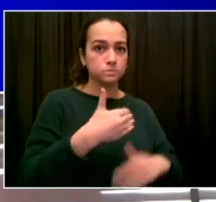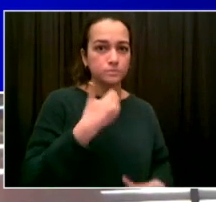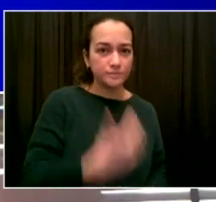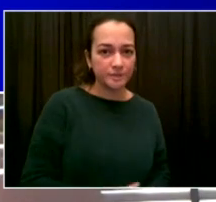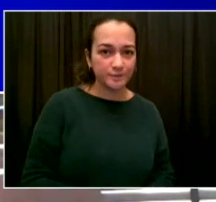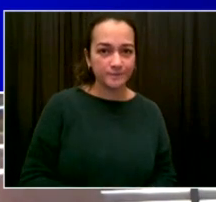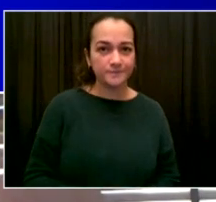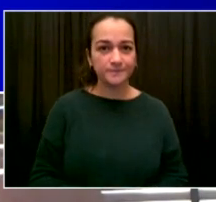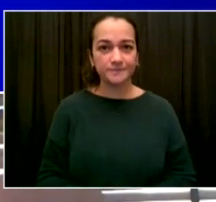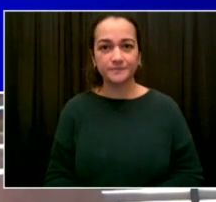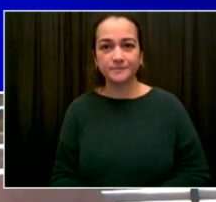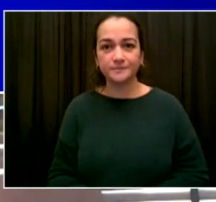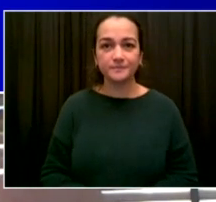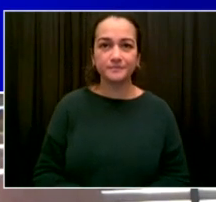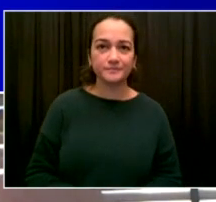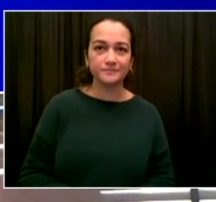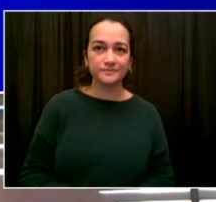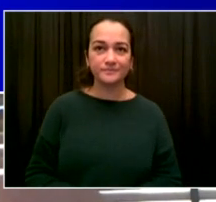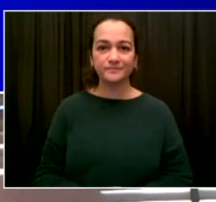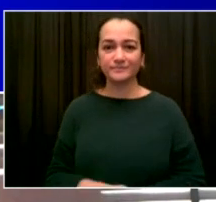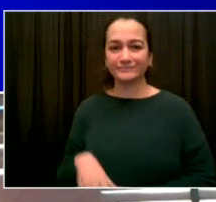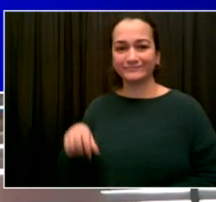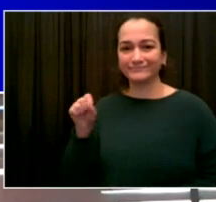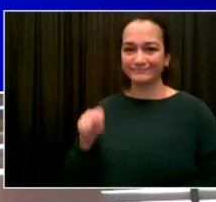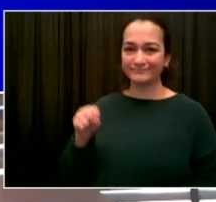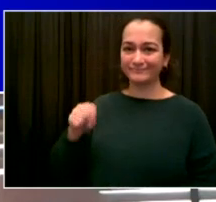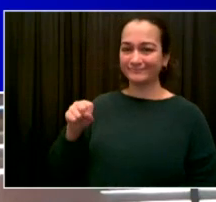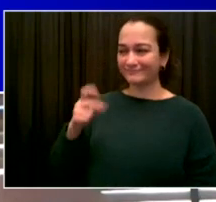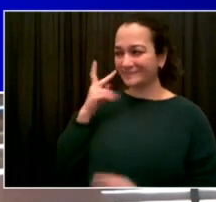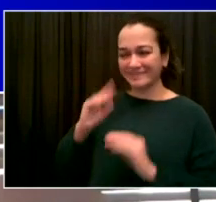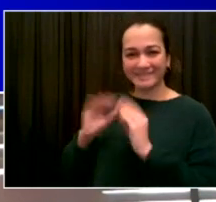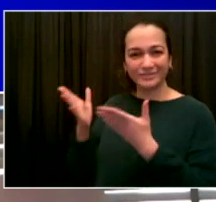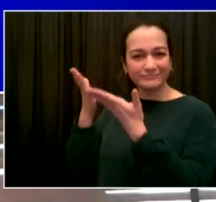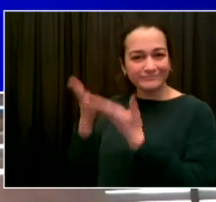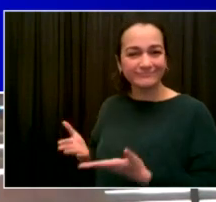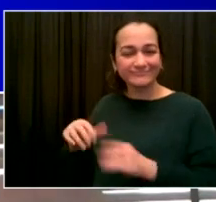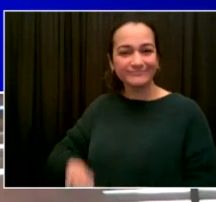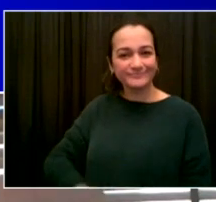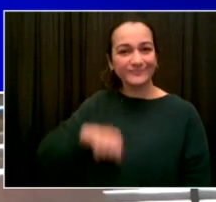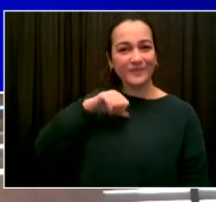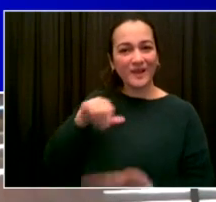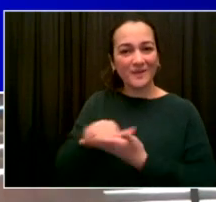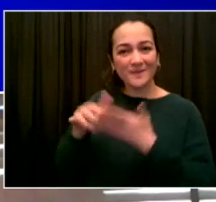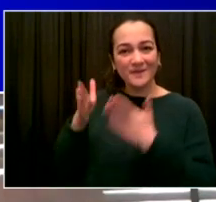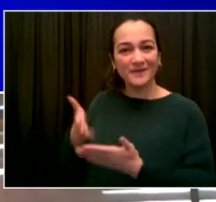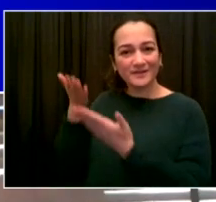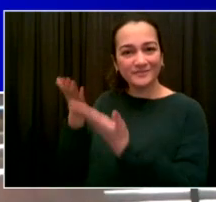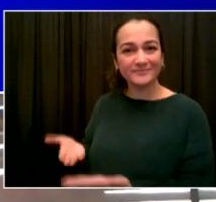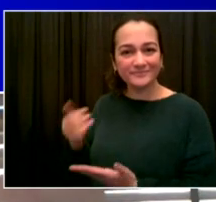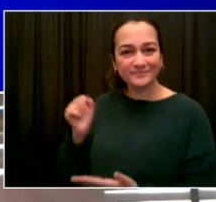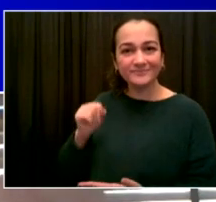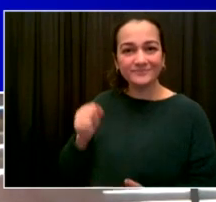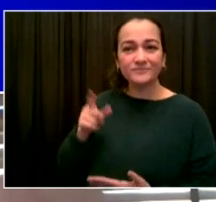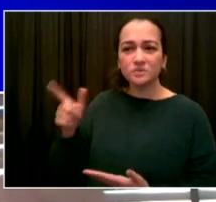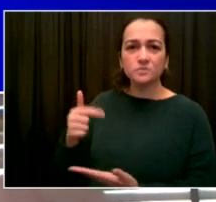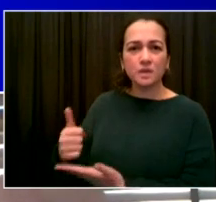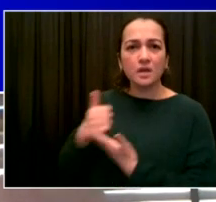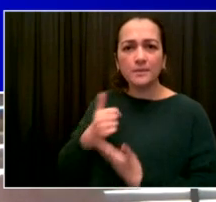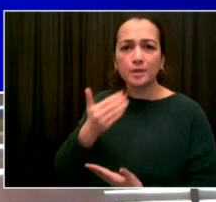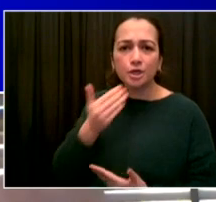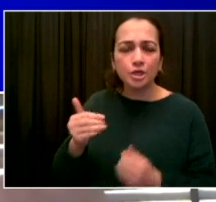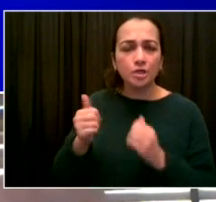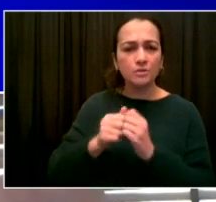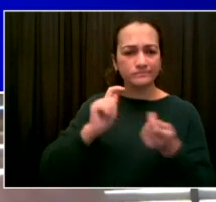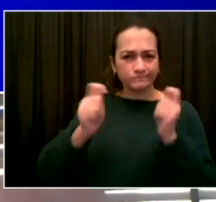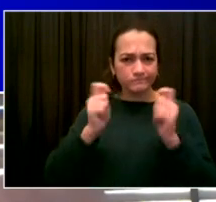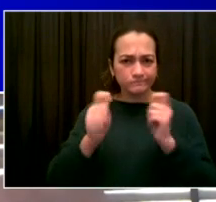our policies and approaches. I really want to thank you for that. And this needs to be the global center, because Lord knows we do